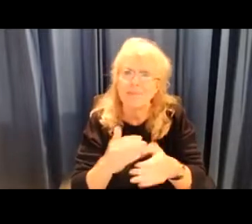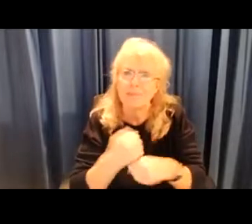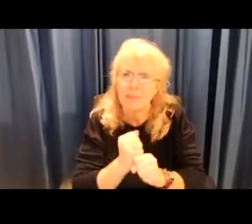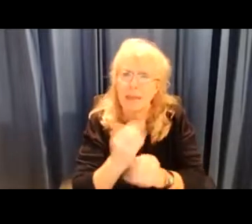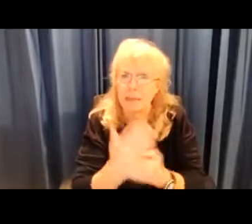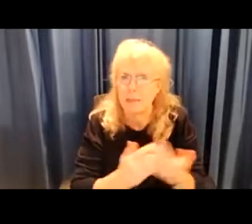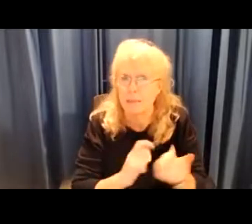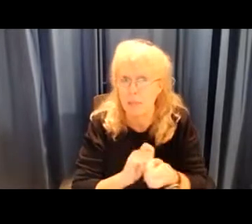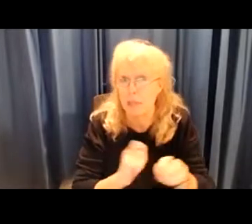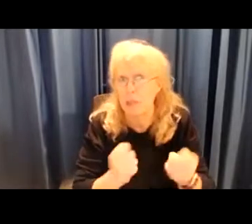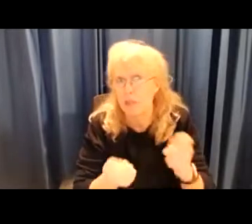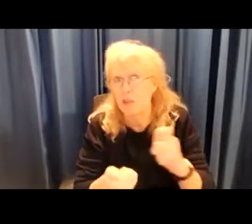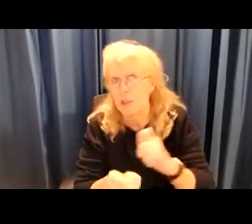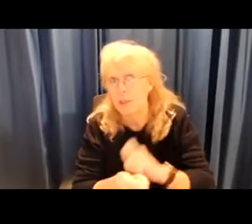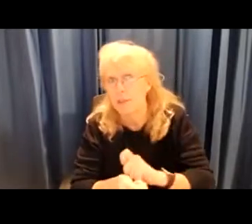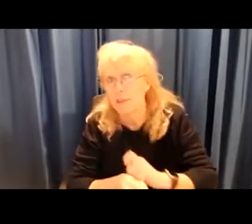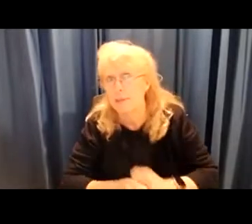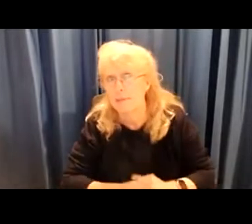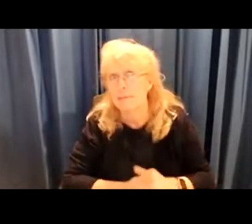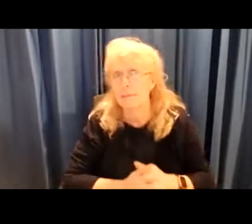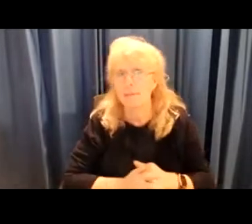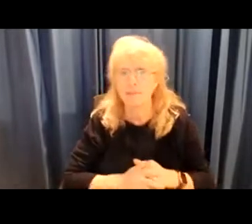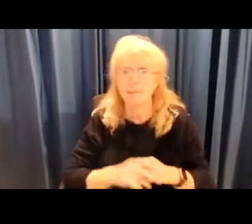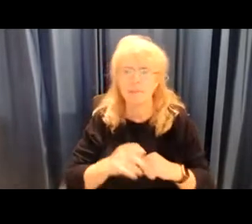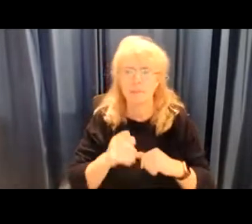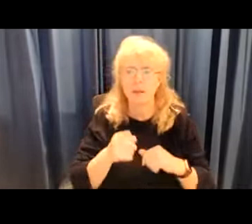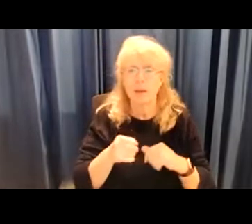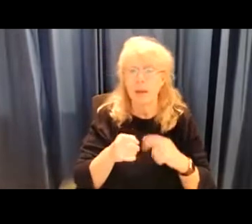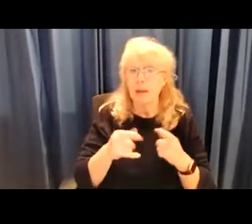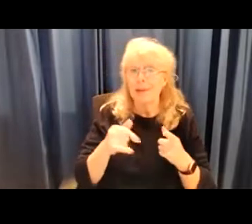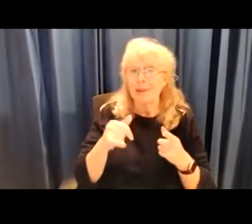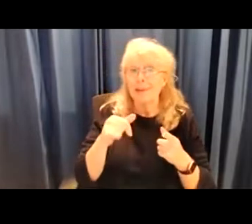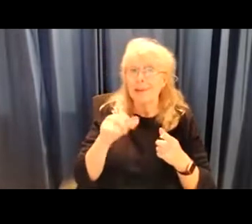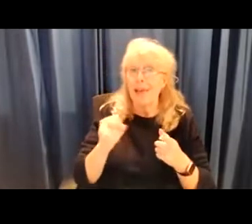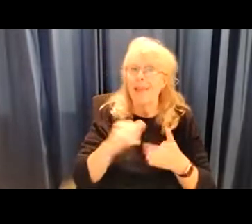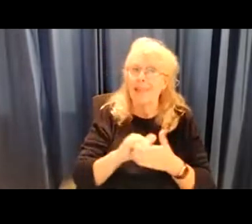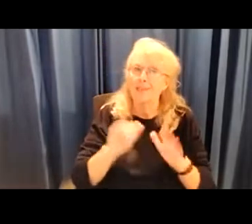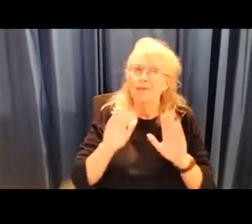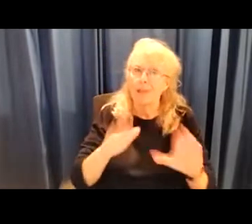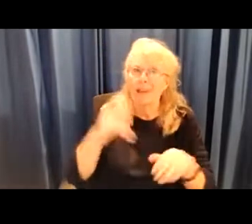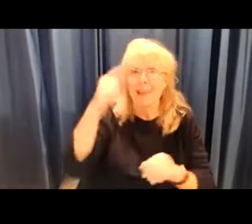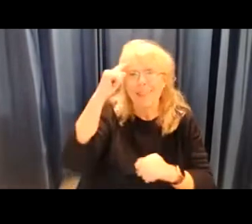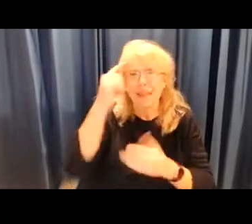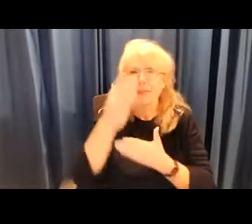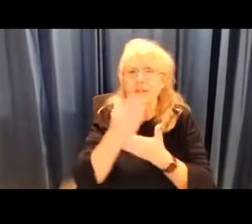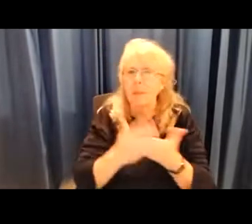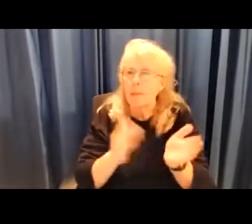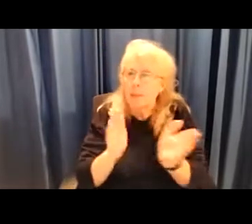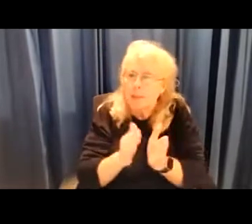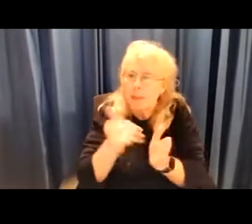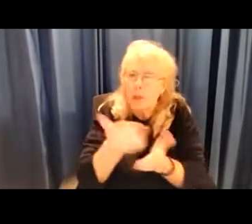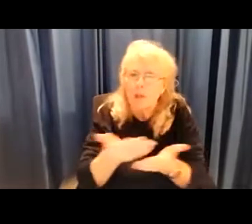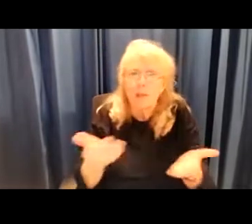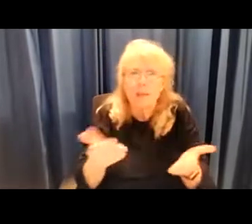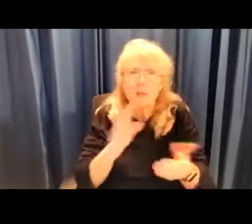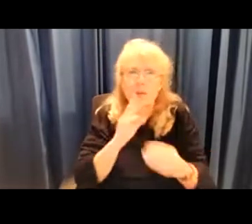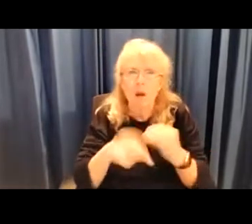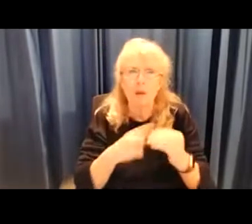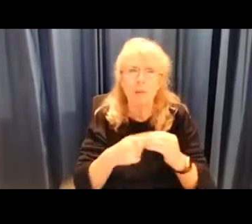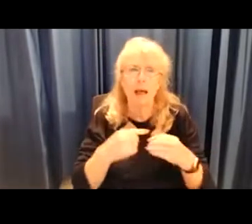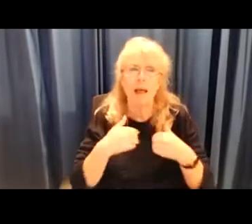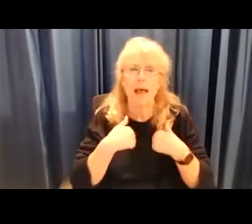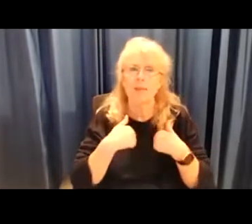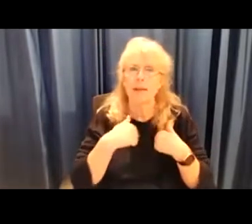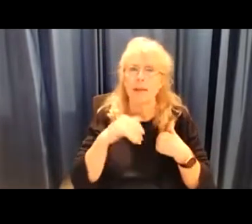changes. I think, yeah, that's great. And some of those like smaller things that you're talking about, if there was a county climate action